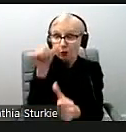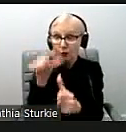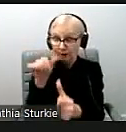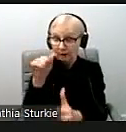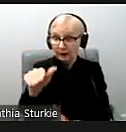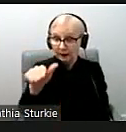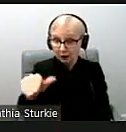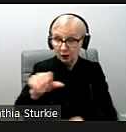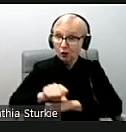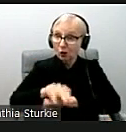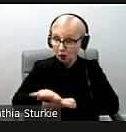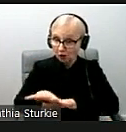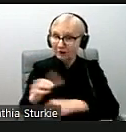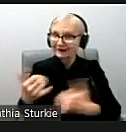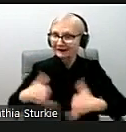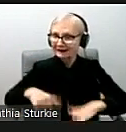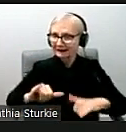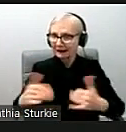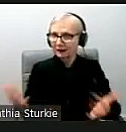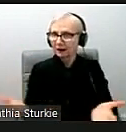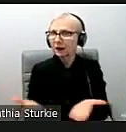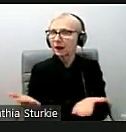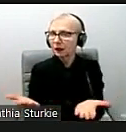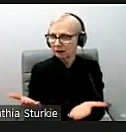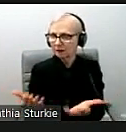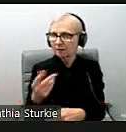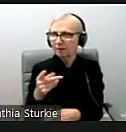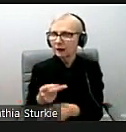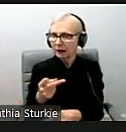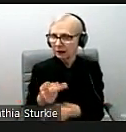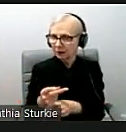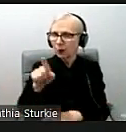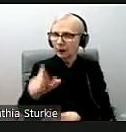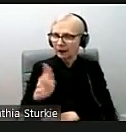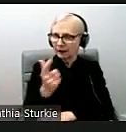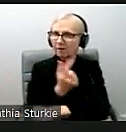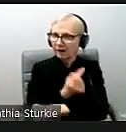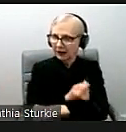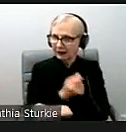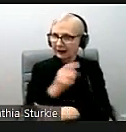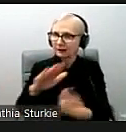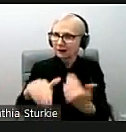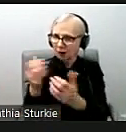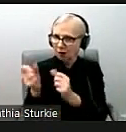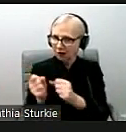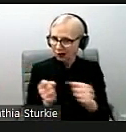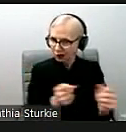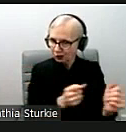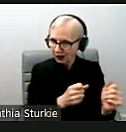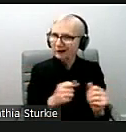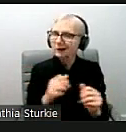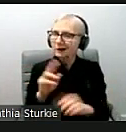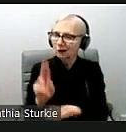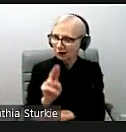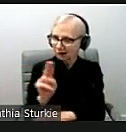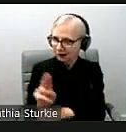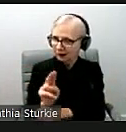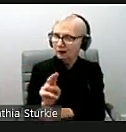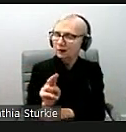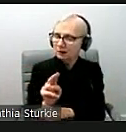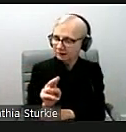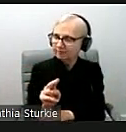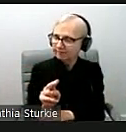COVID is still here and we continue to need vaccine and all of the strategies that we've been using to control transmission and limit our